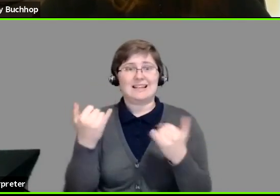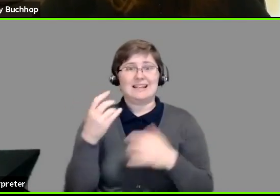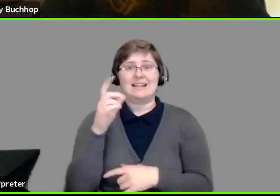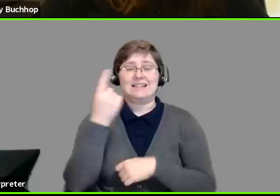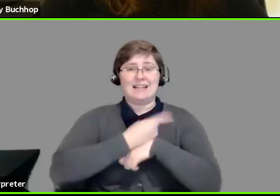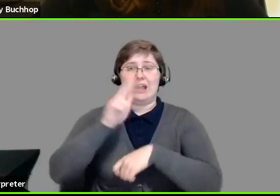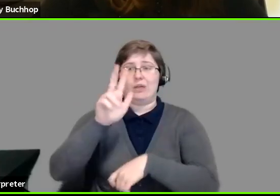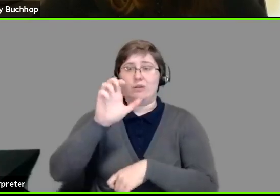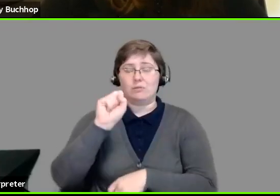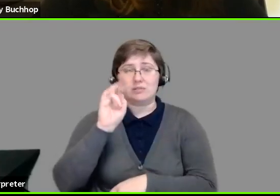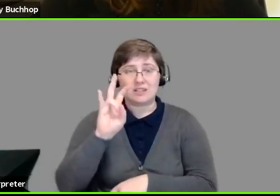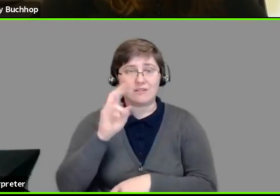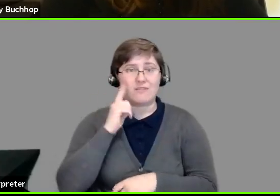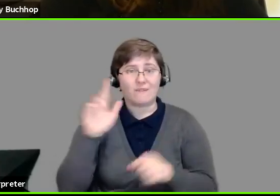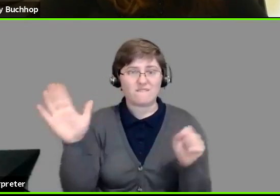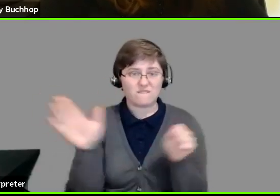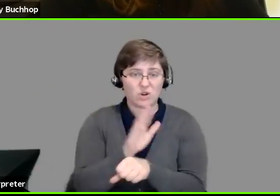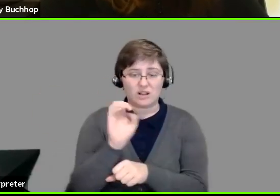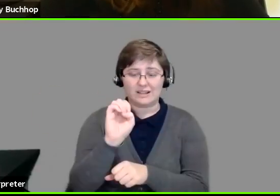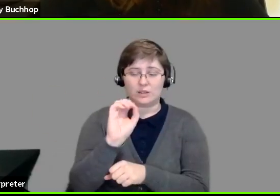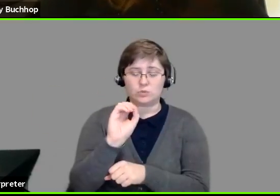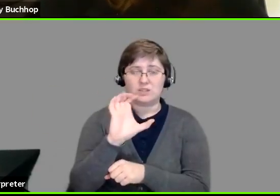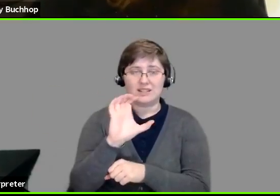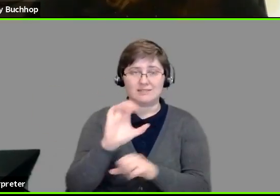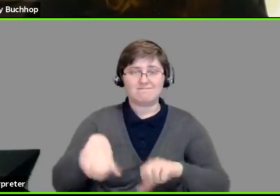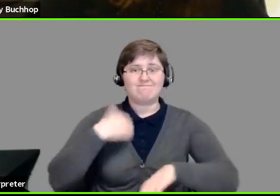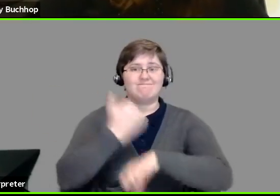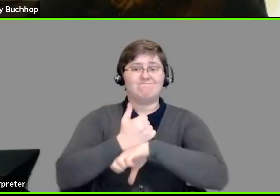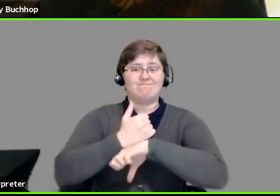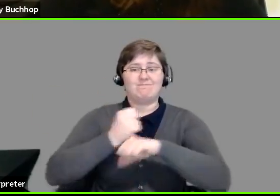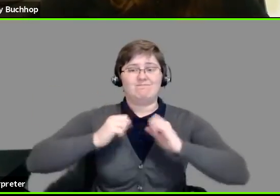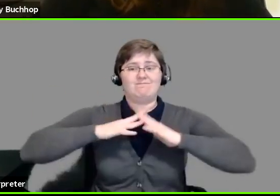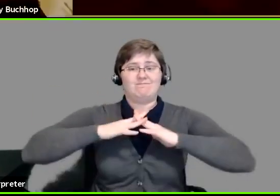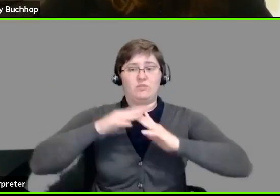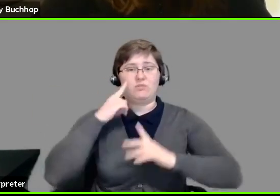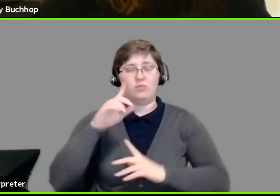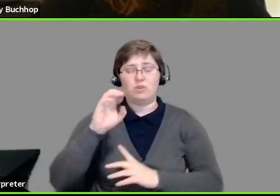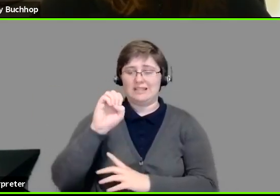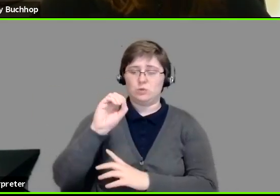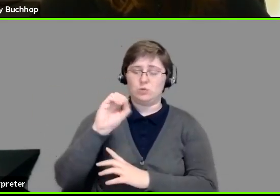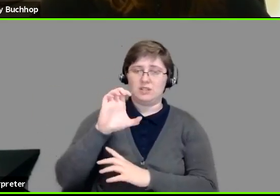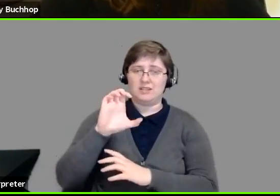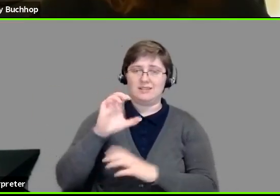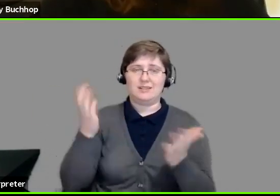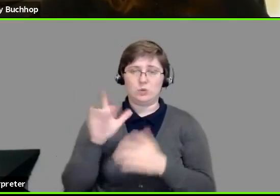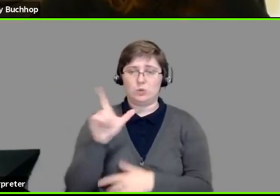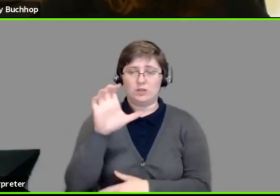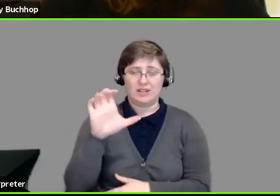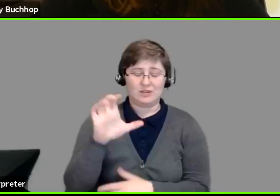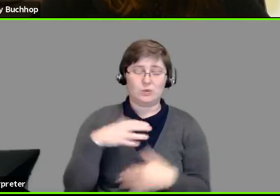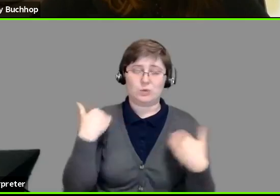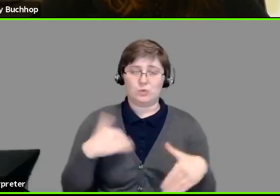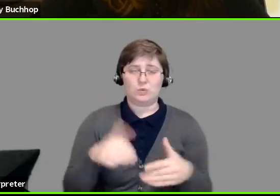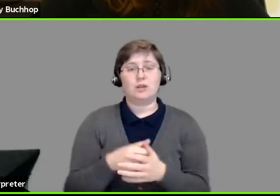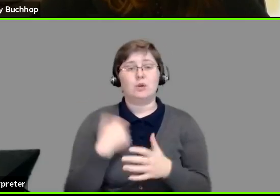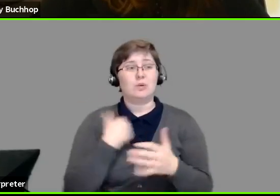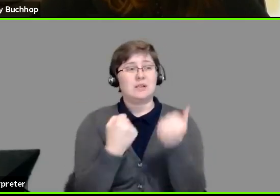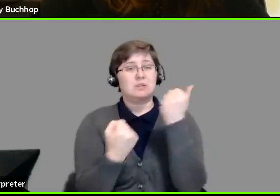307 of our full EOC activation for COVID-19 response in Lucas County. We have supported in